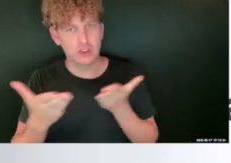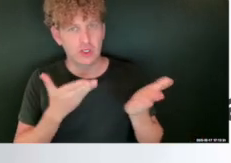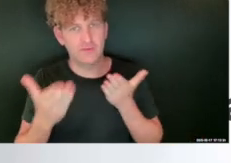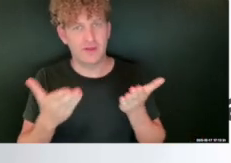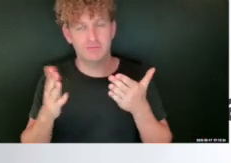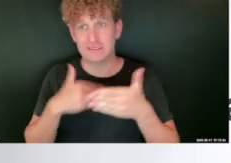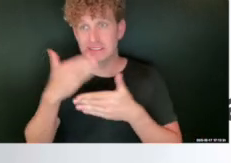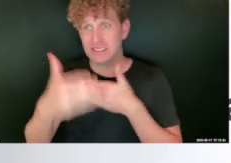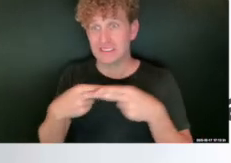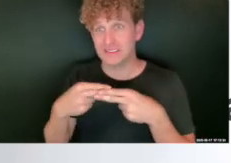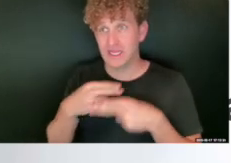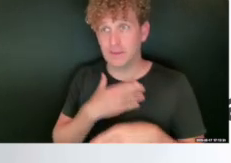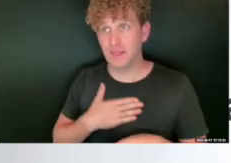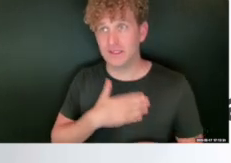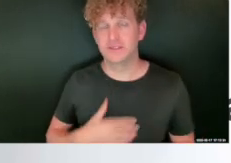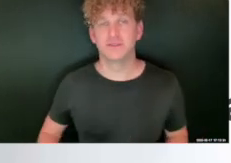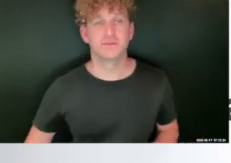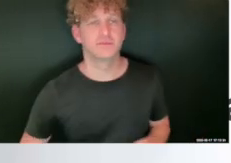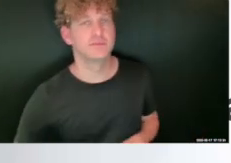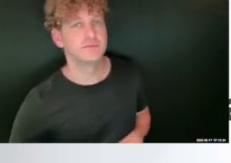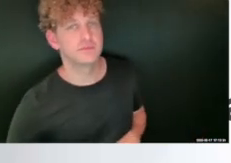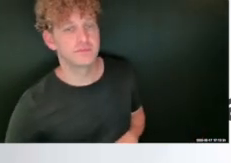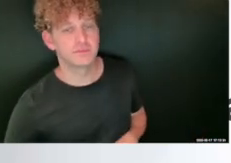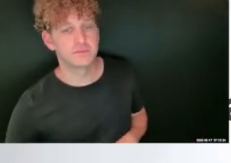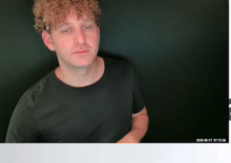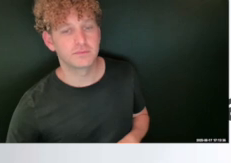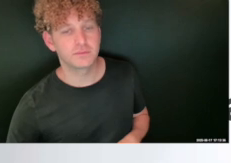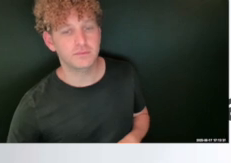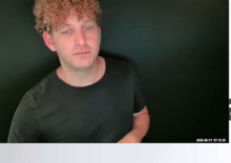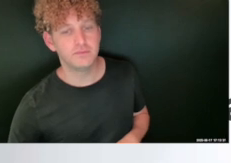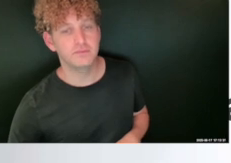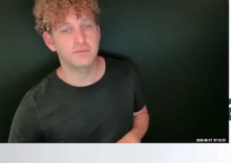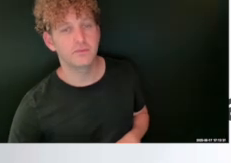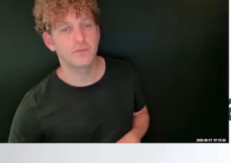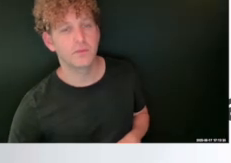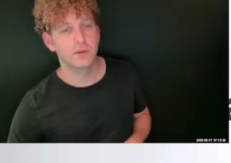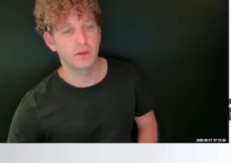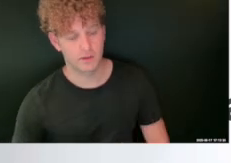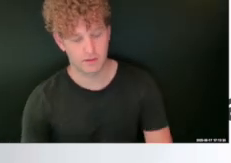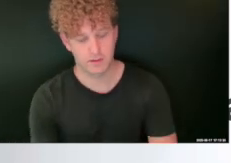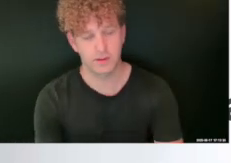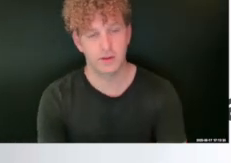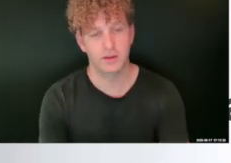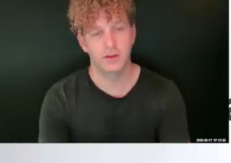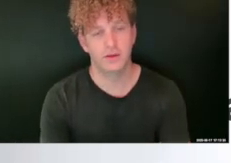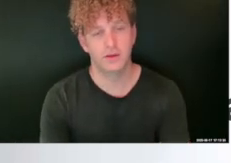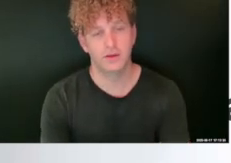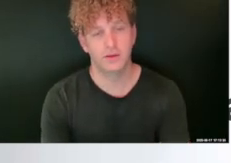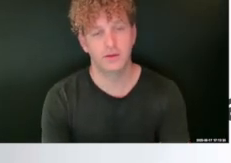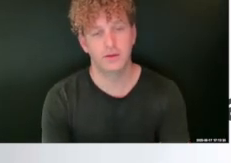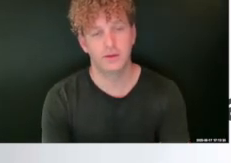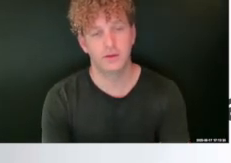slide. The budget that was passed by the legislature last week included approximately $35